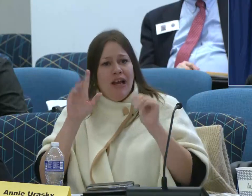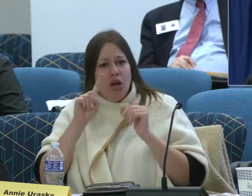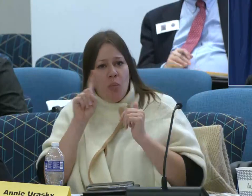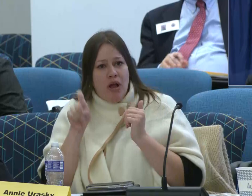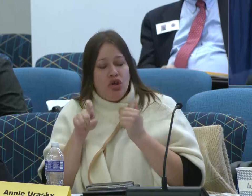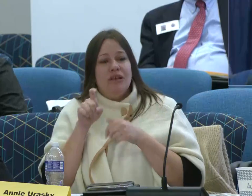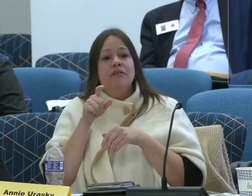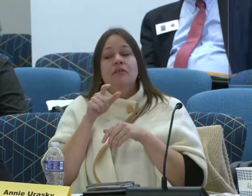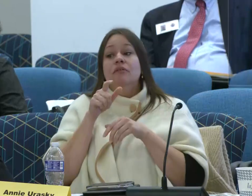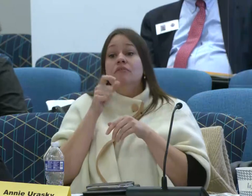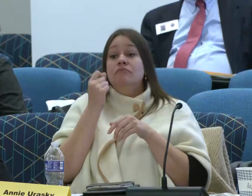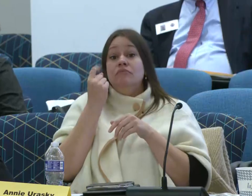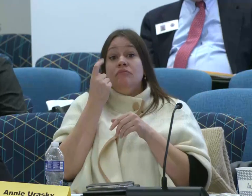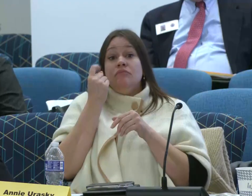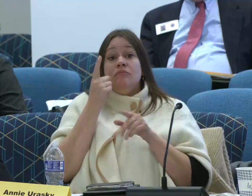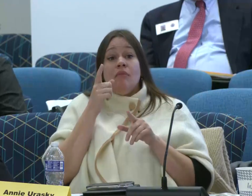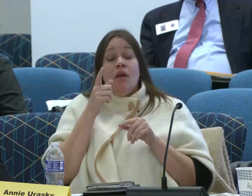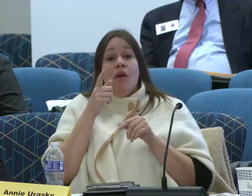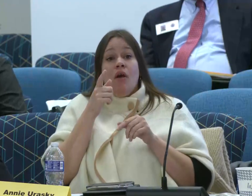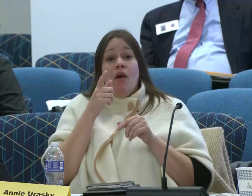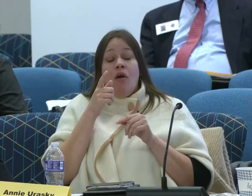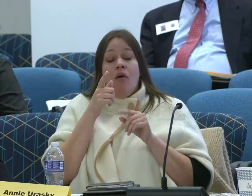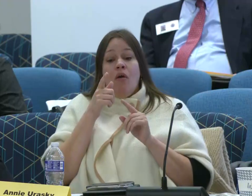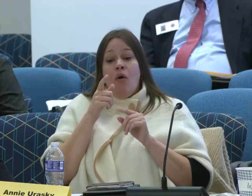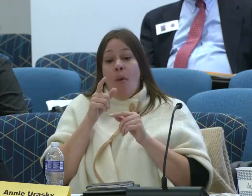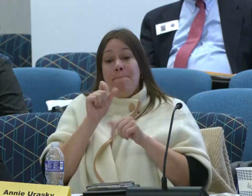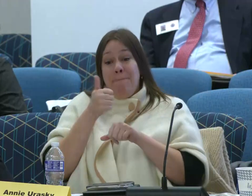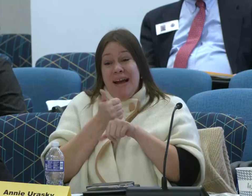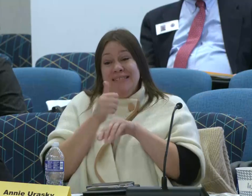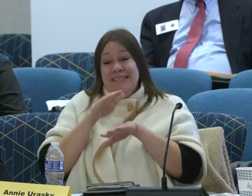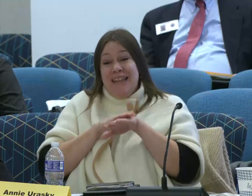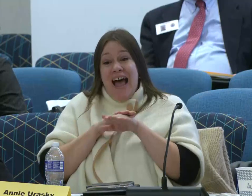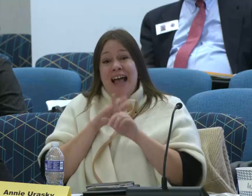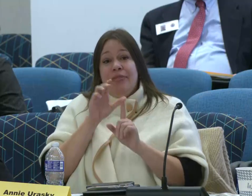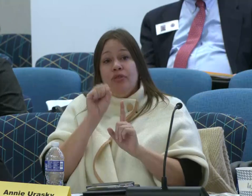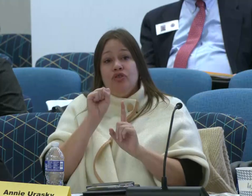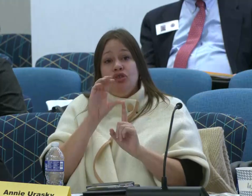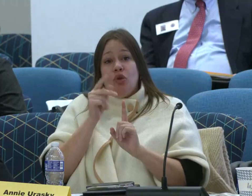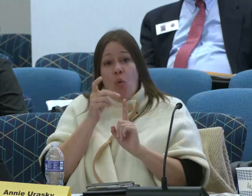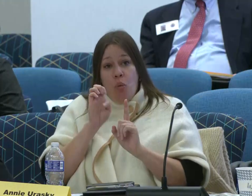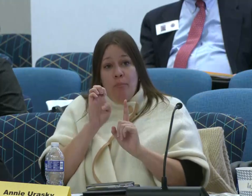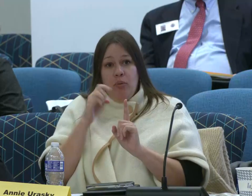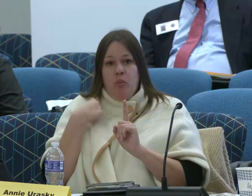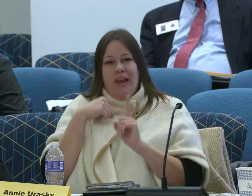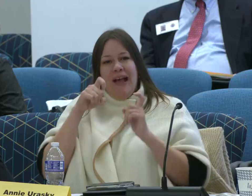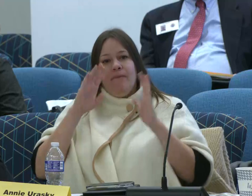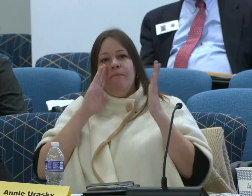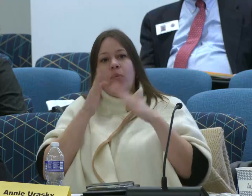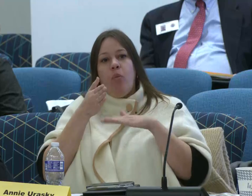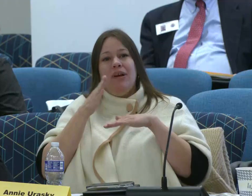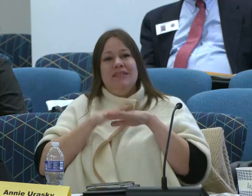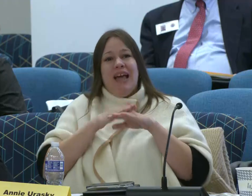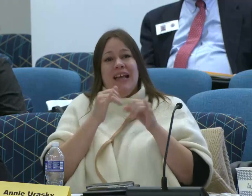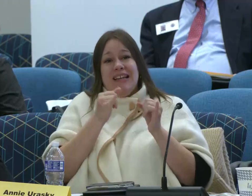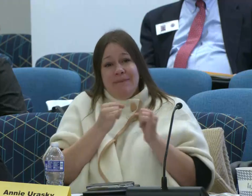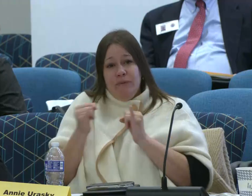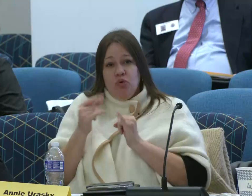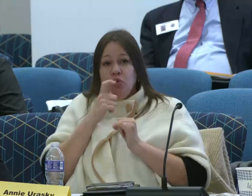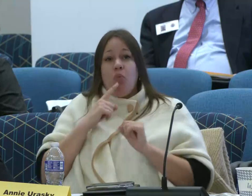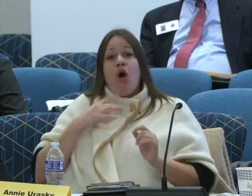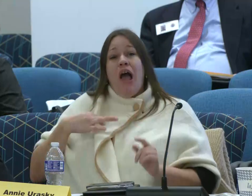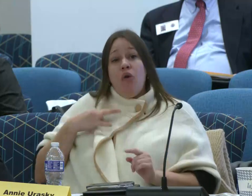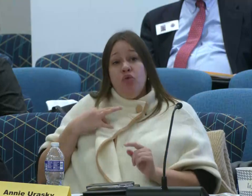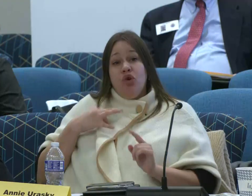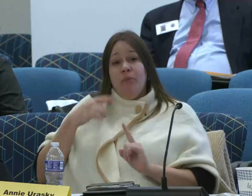This is Annie signing here. That is a great question. So based on the scope, and we do